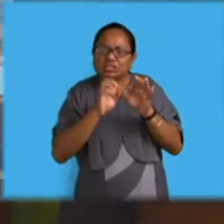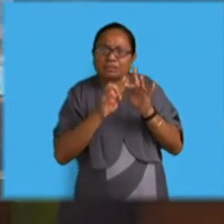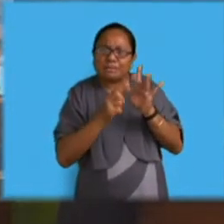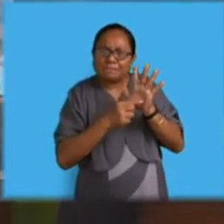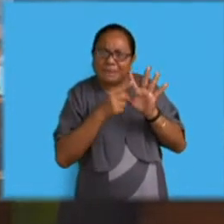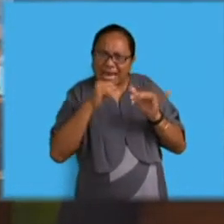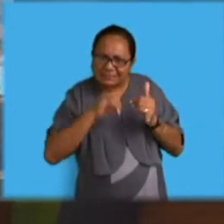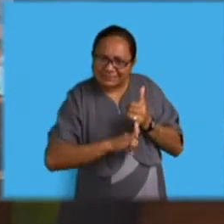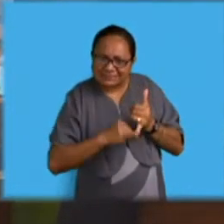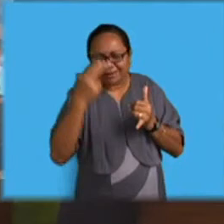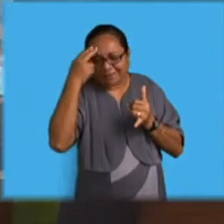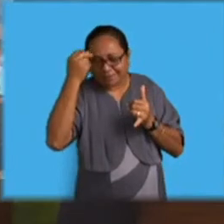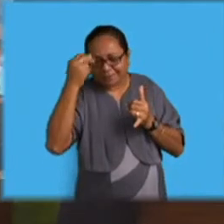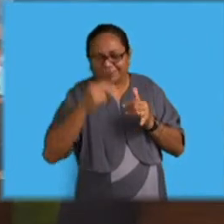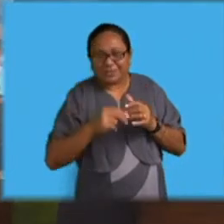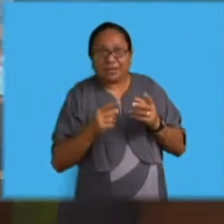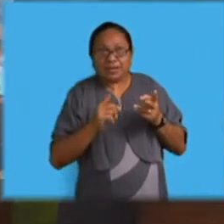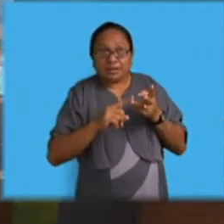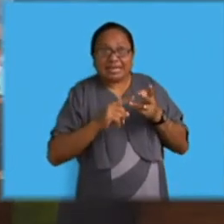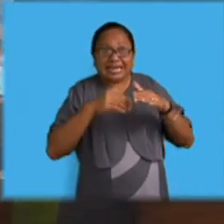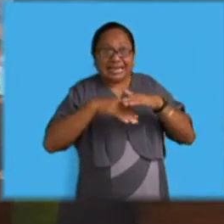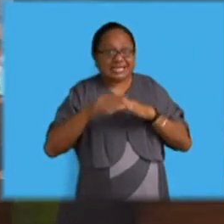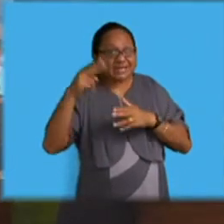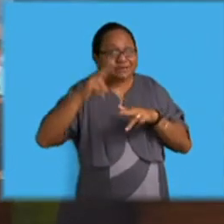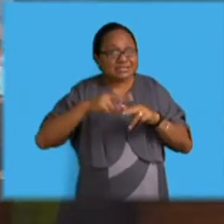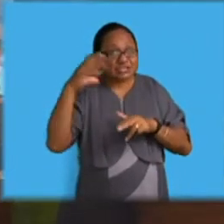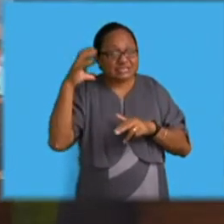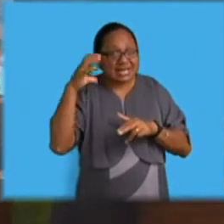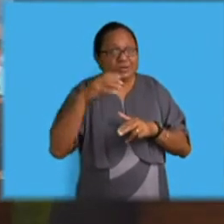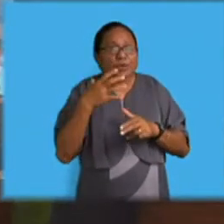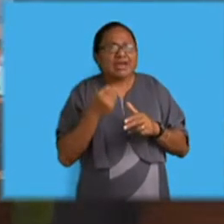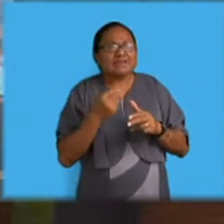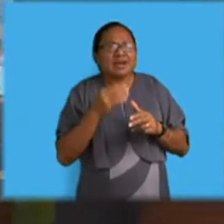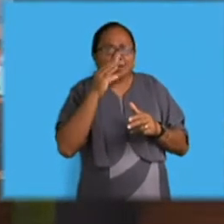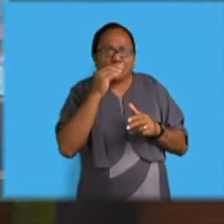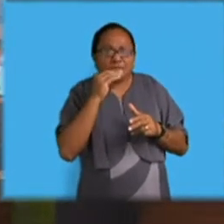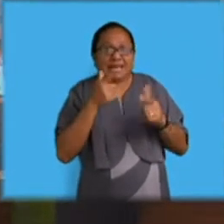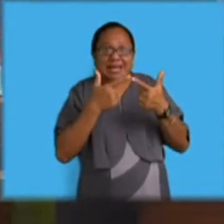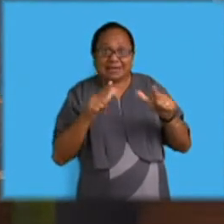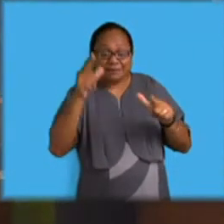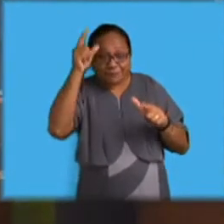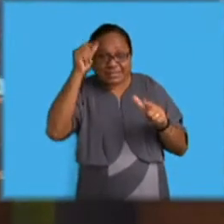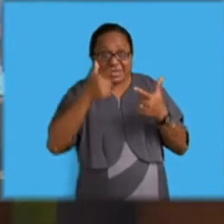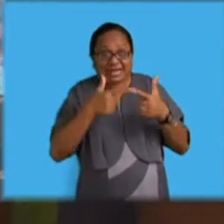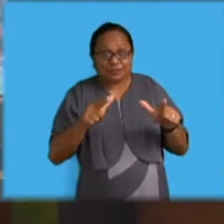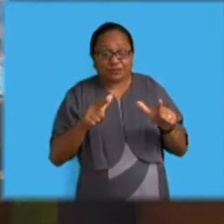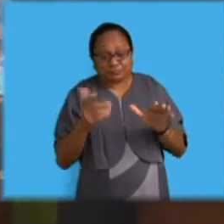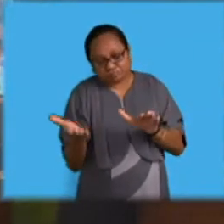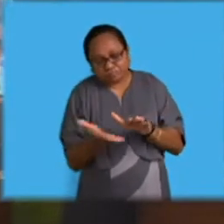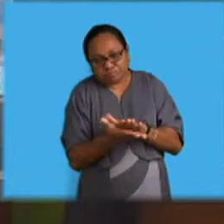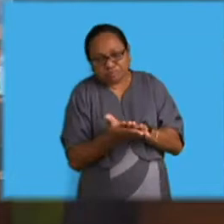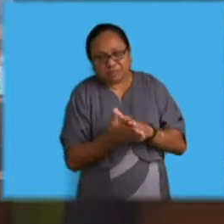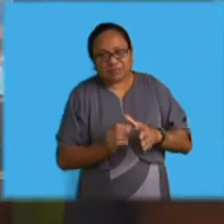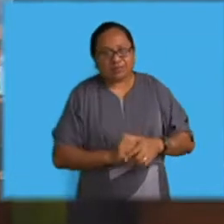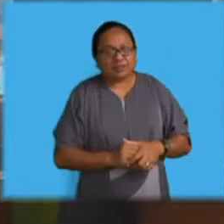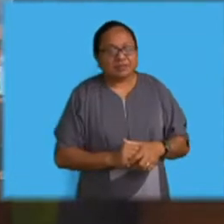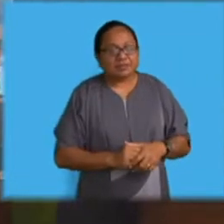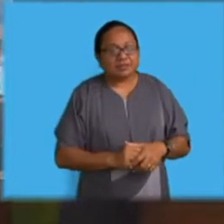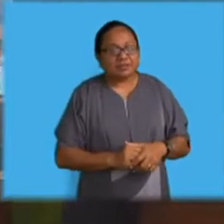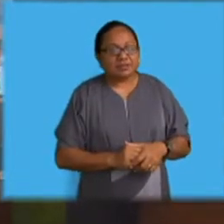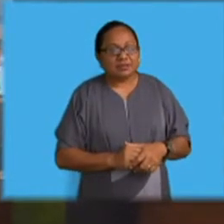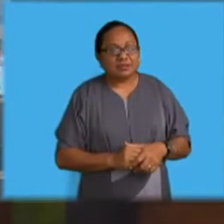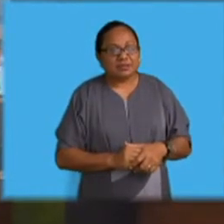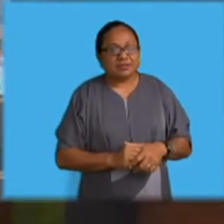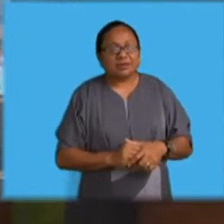we also, in the Fijian, and we also, the Wasawakaviti primary section is making regular contributions to the